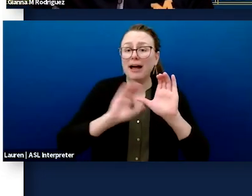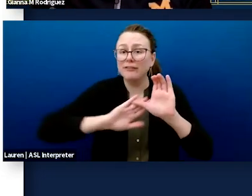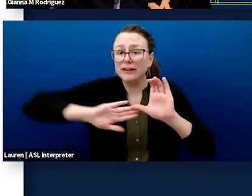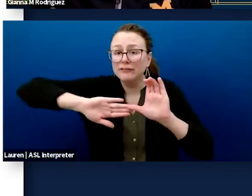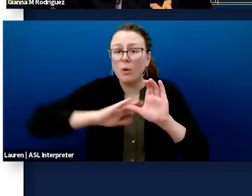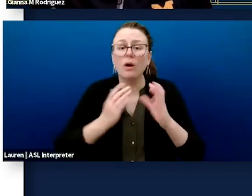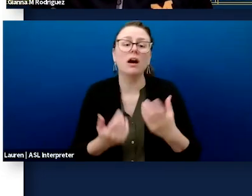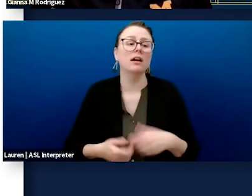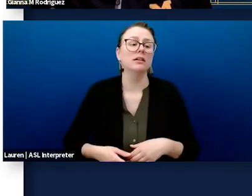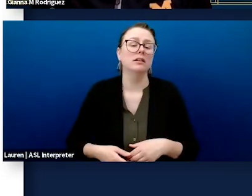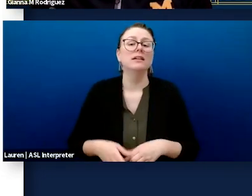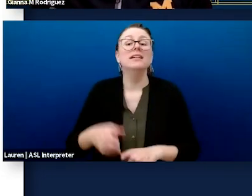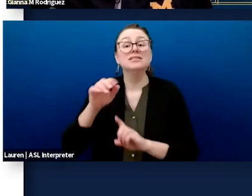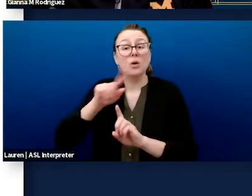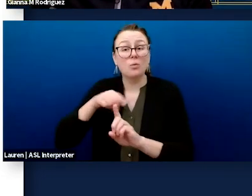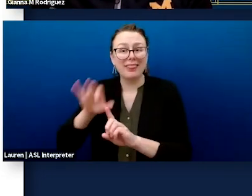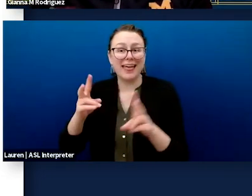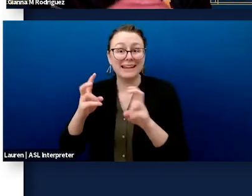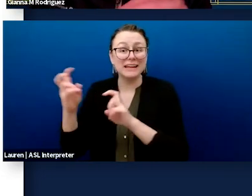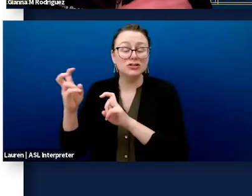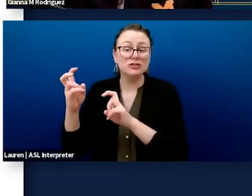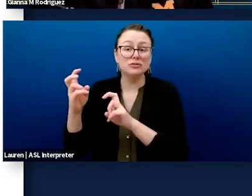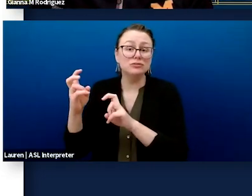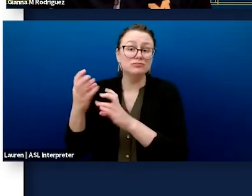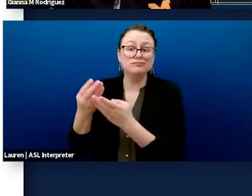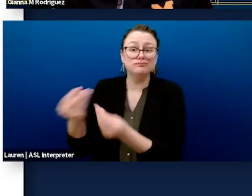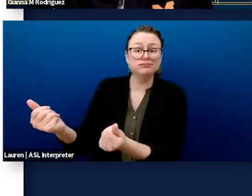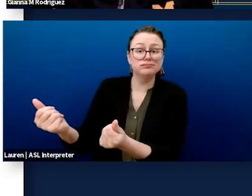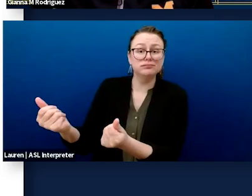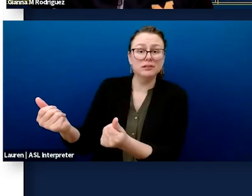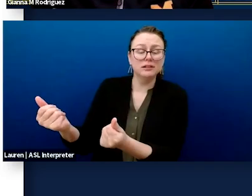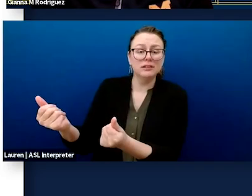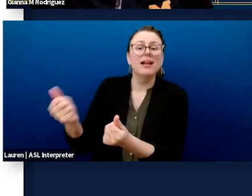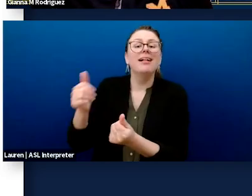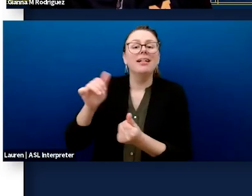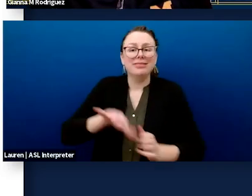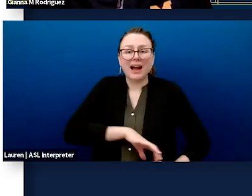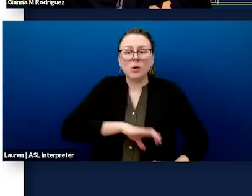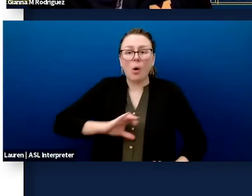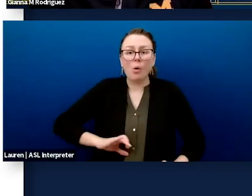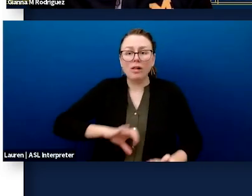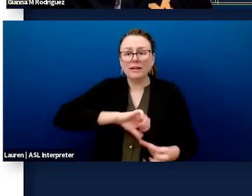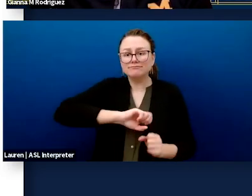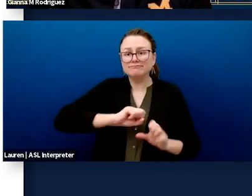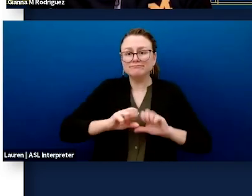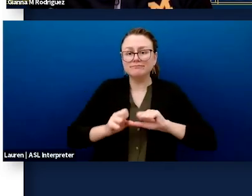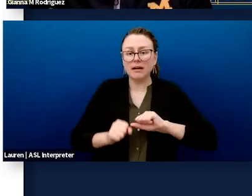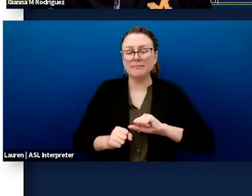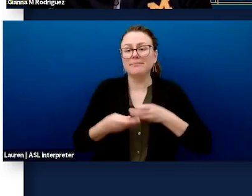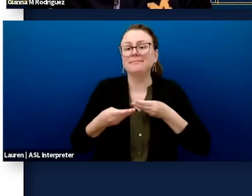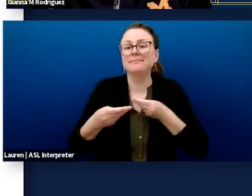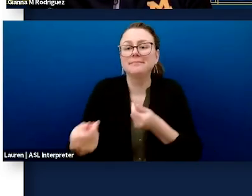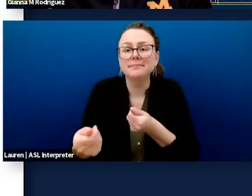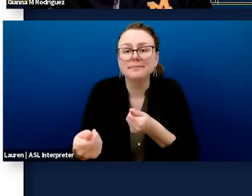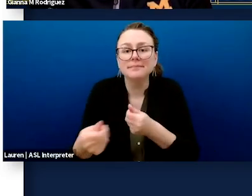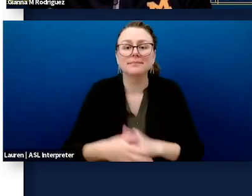you remove that issue, the movement through the colon is better facilitated, because